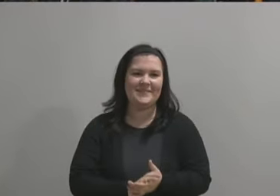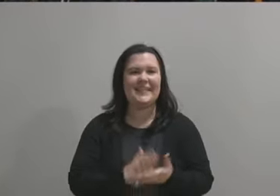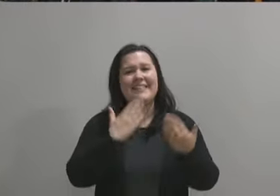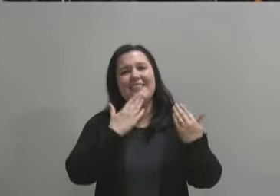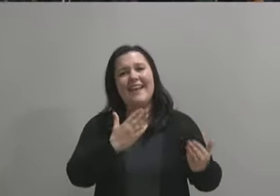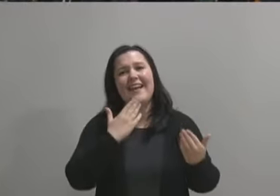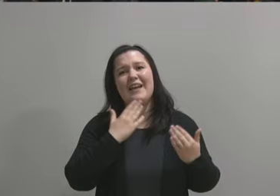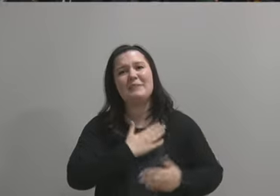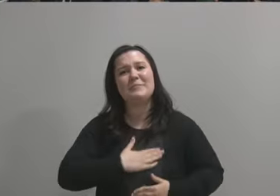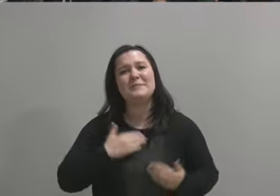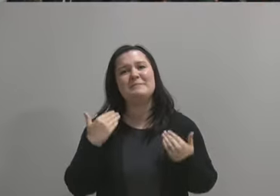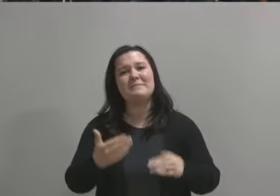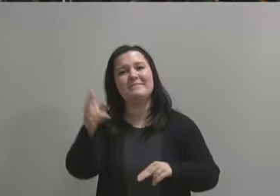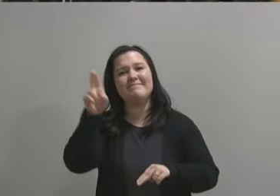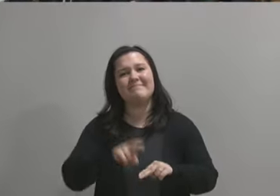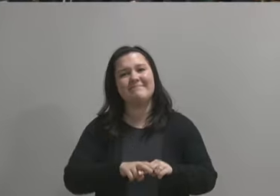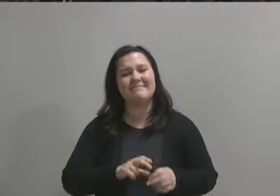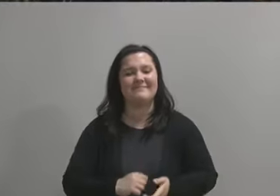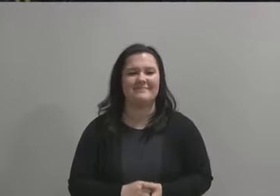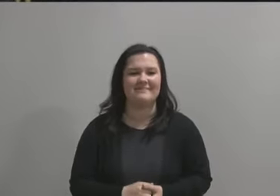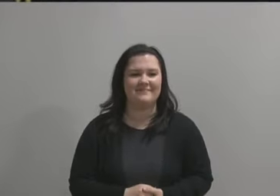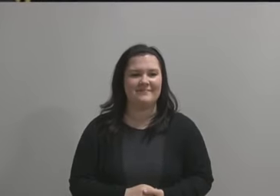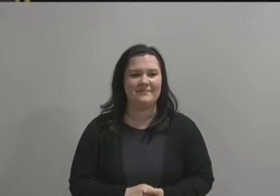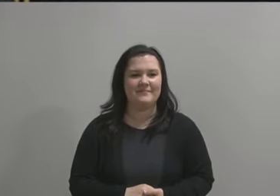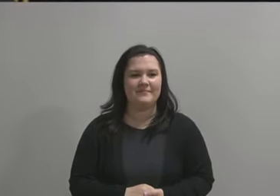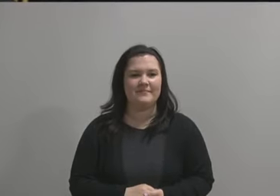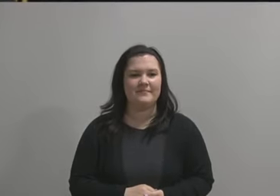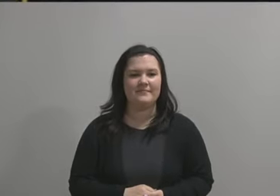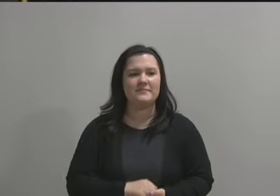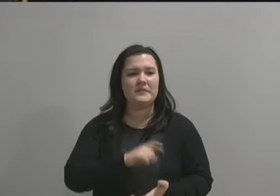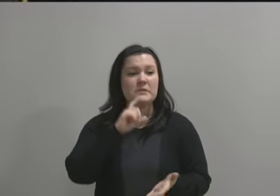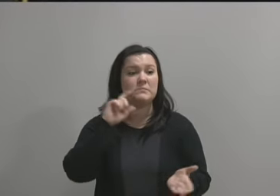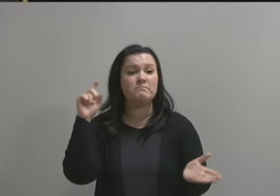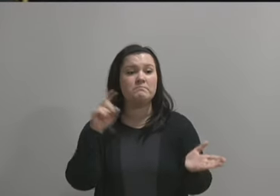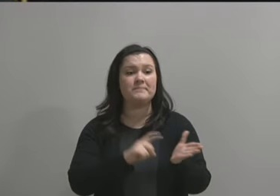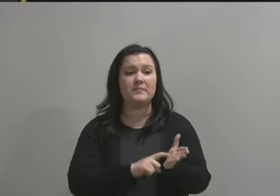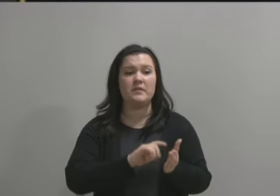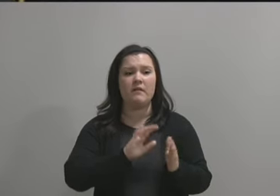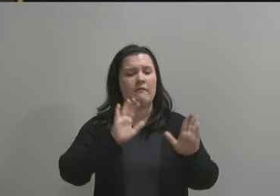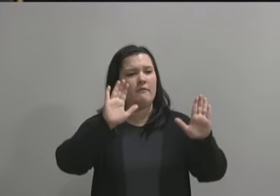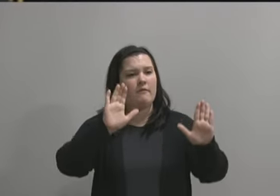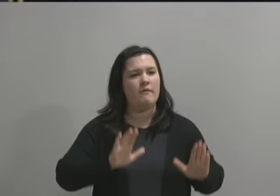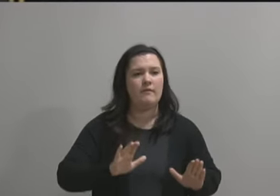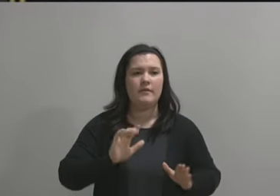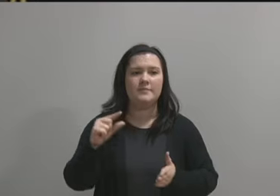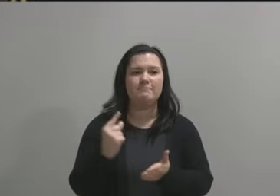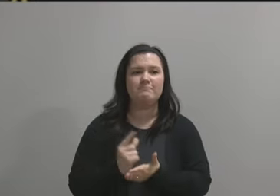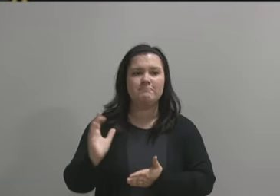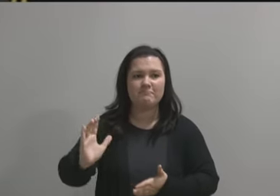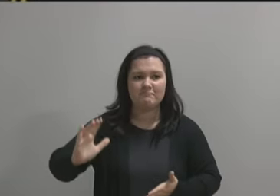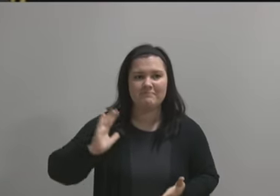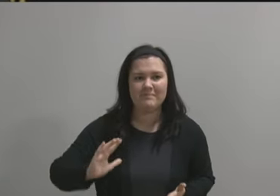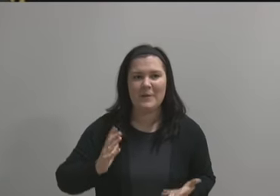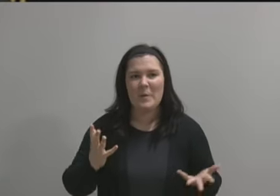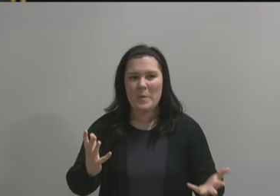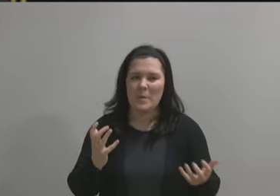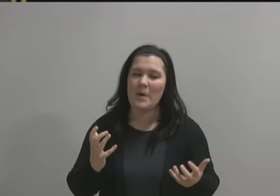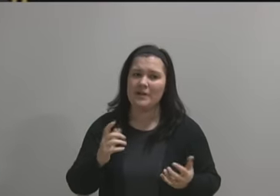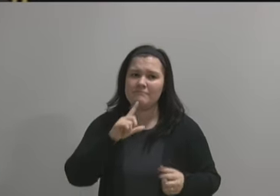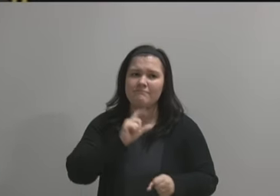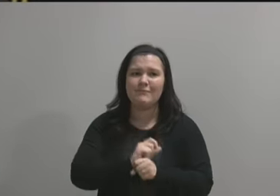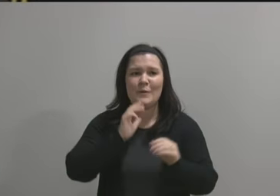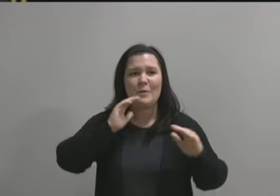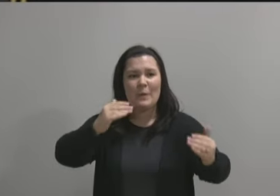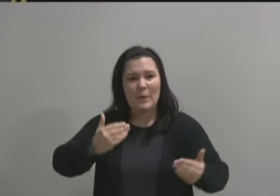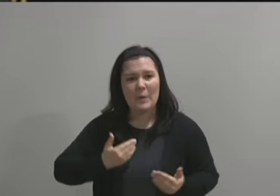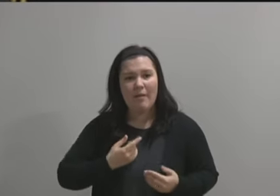Thank you. Please be seated. In recognition of our awesome alumni, I'd like to